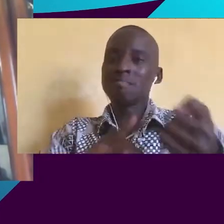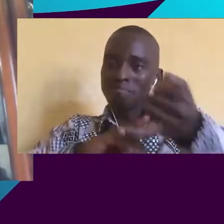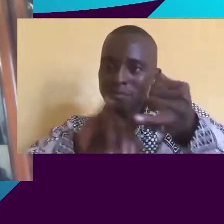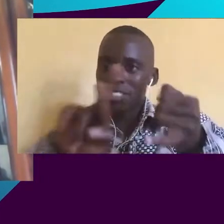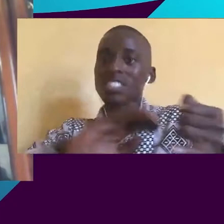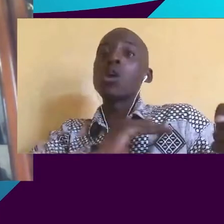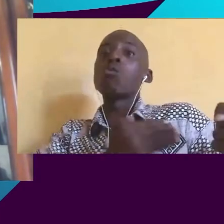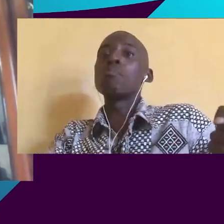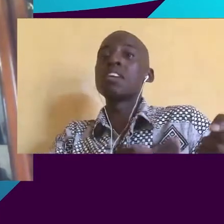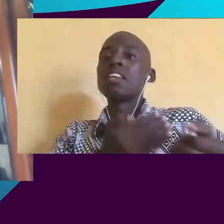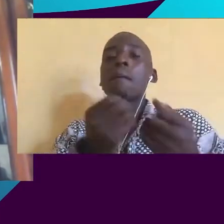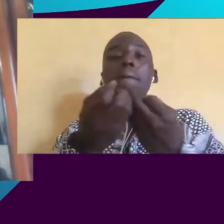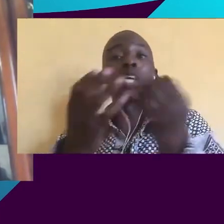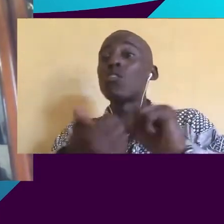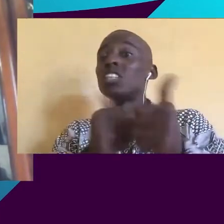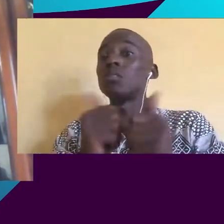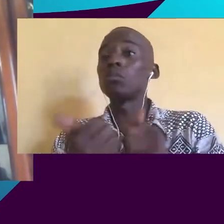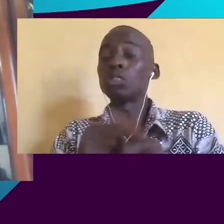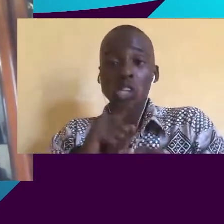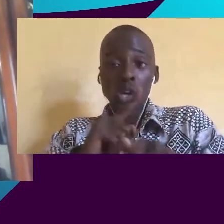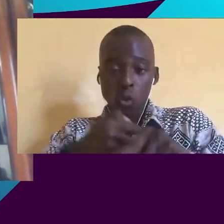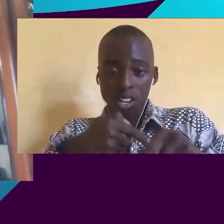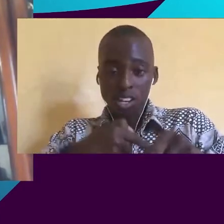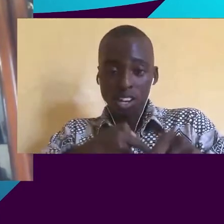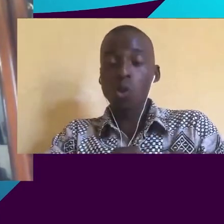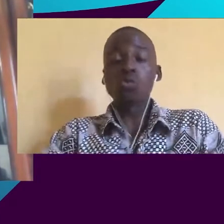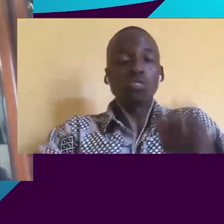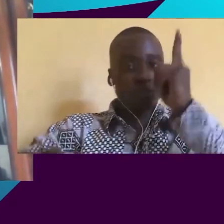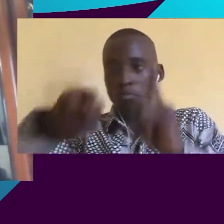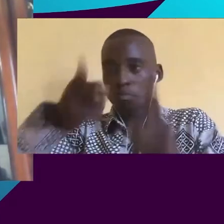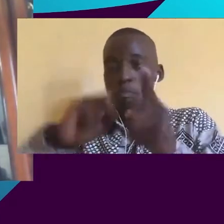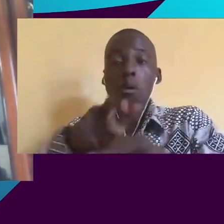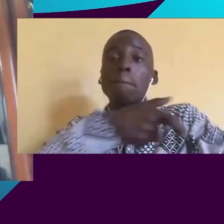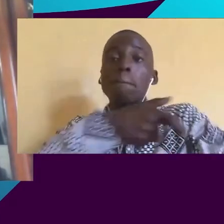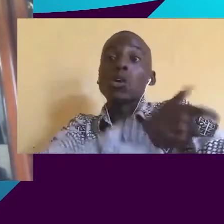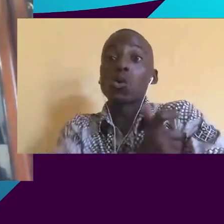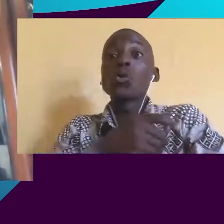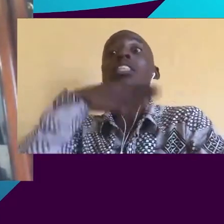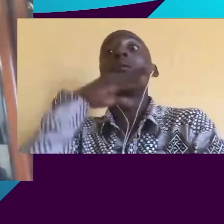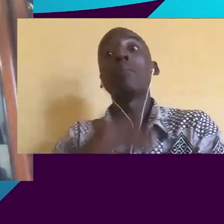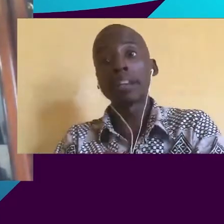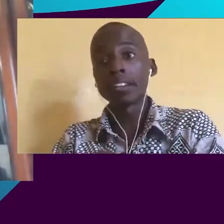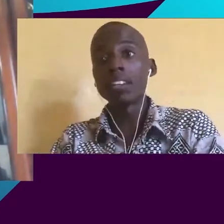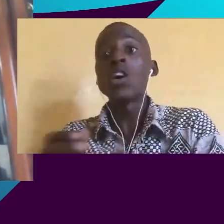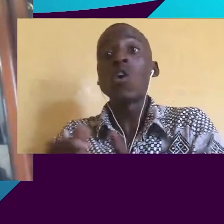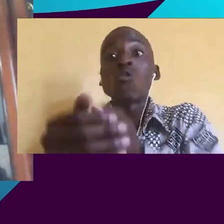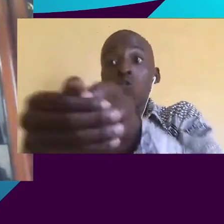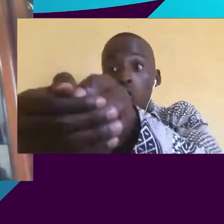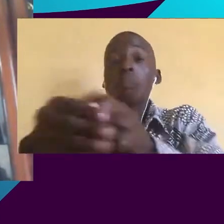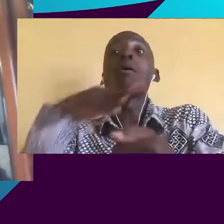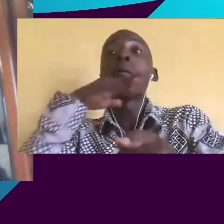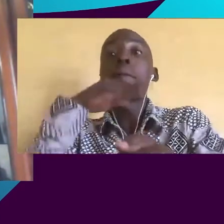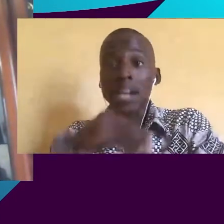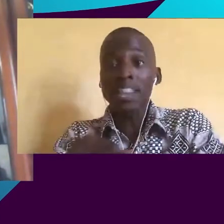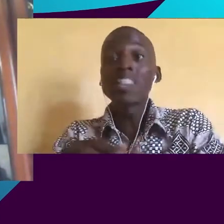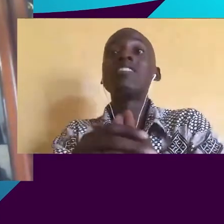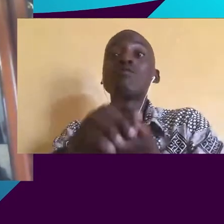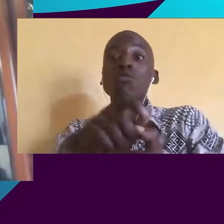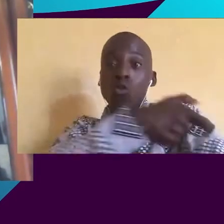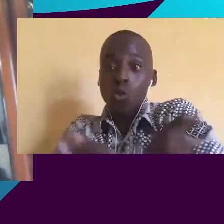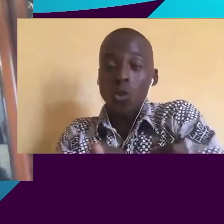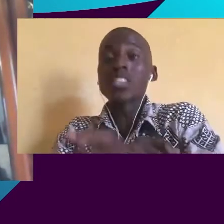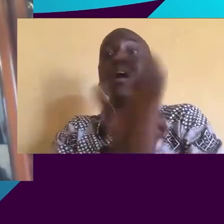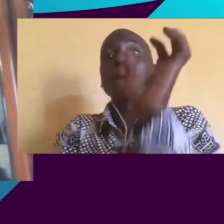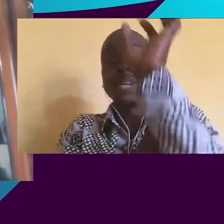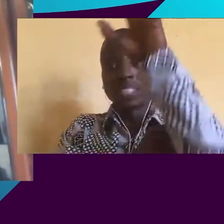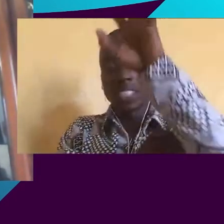was there. When I was an athlete, my coach was a male. When I was a volleyballer, my coach was a male. In basketball, all my